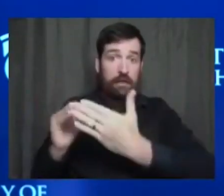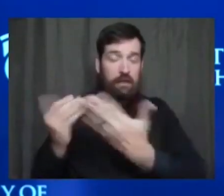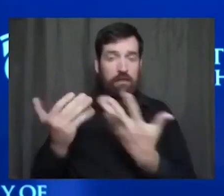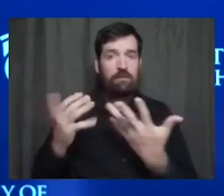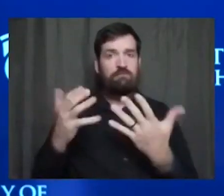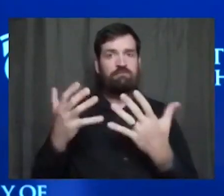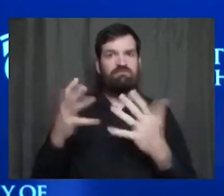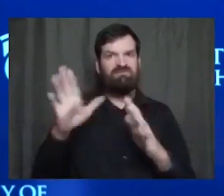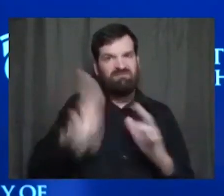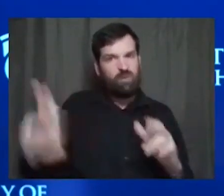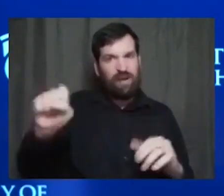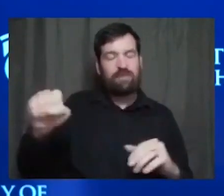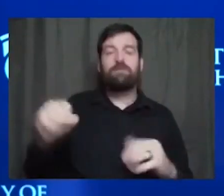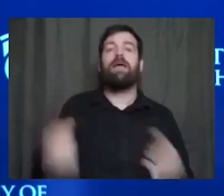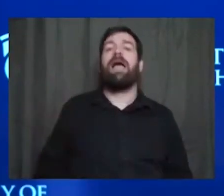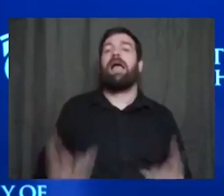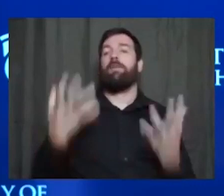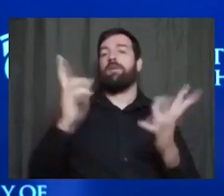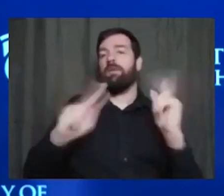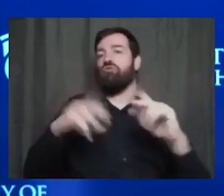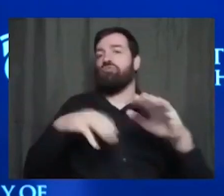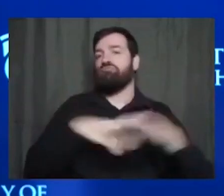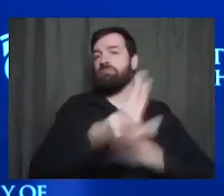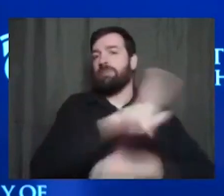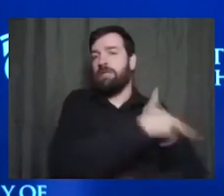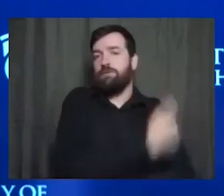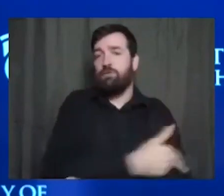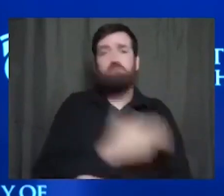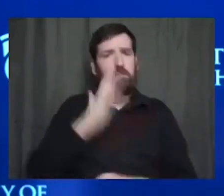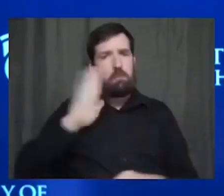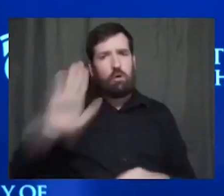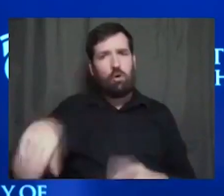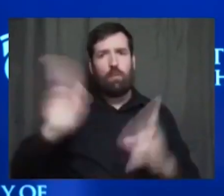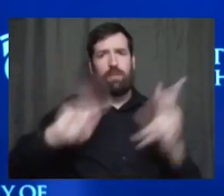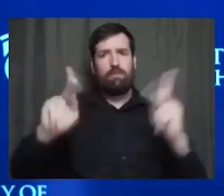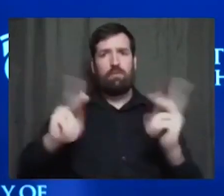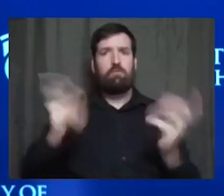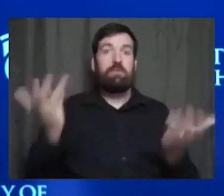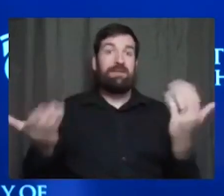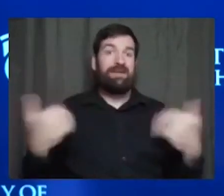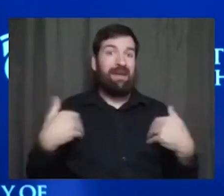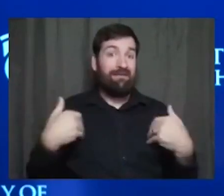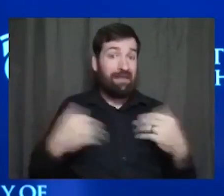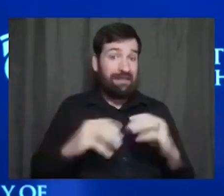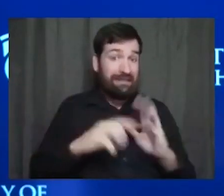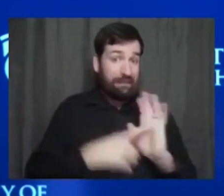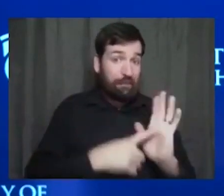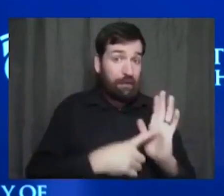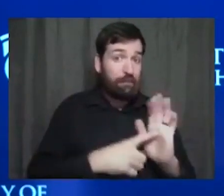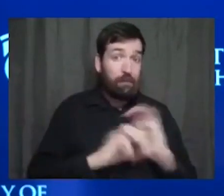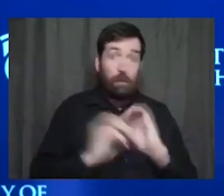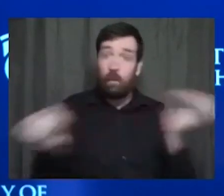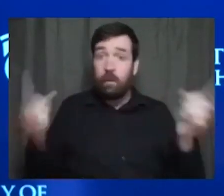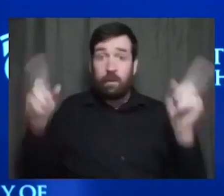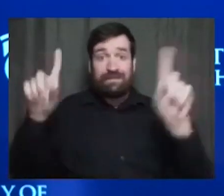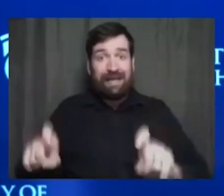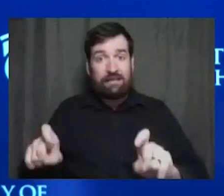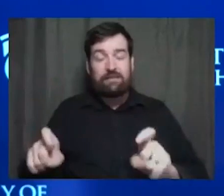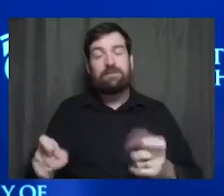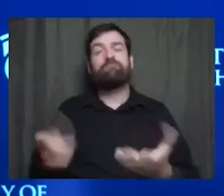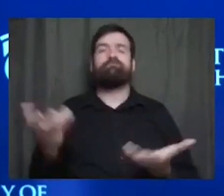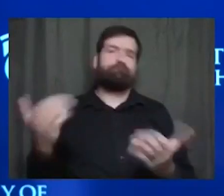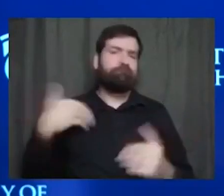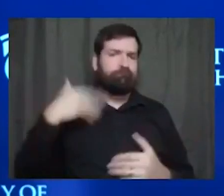know that people may have symptoms and may not get tested. They are weary from this. So I think, so overall,